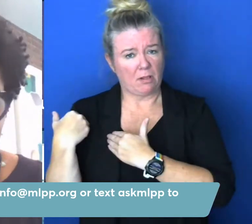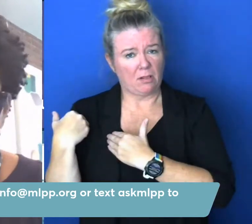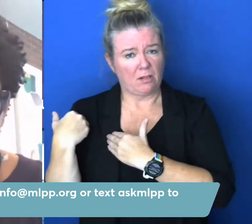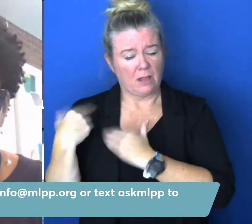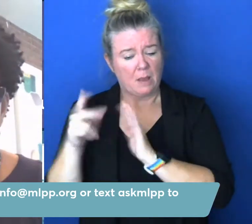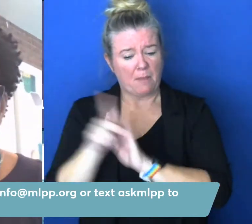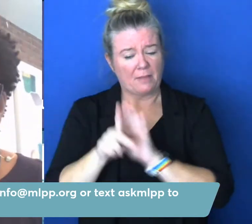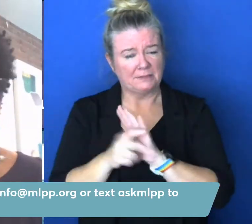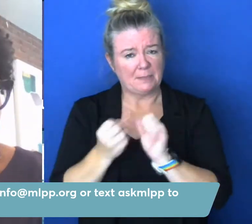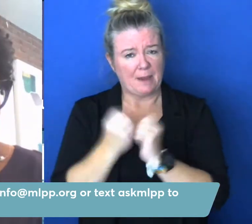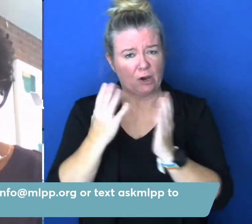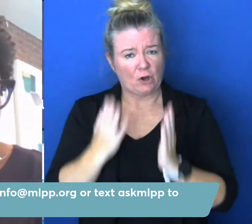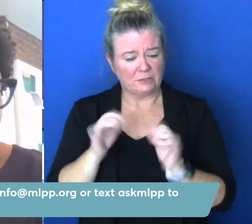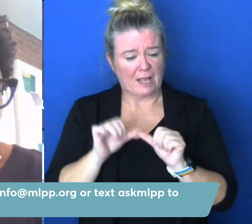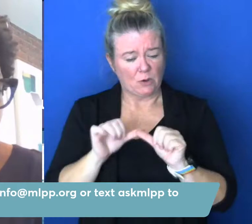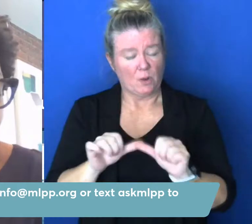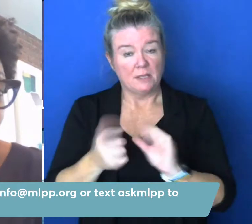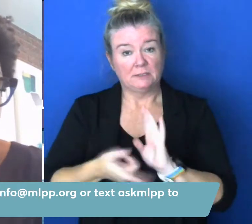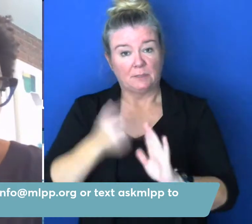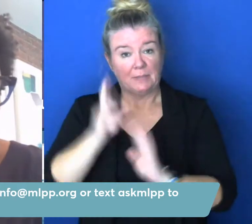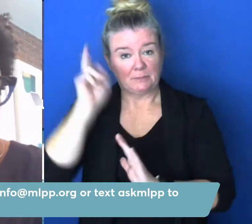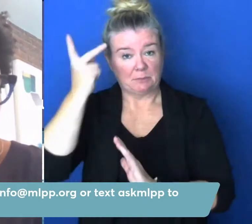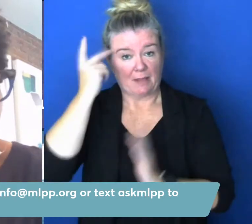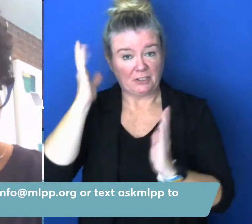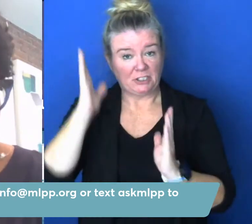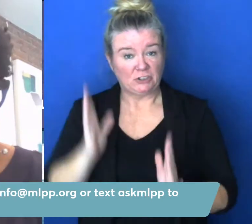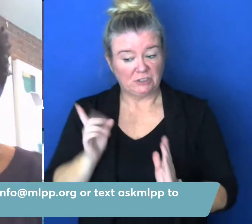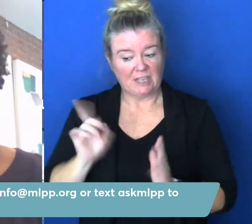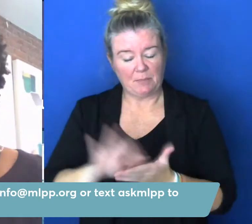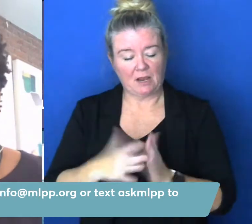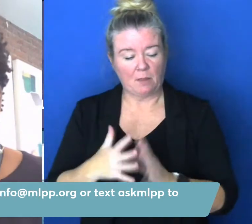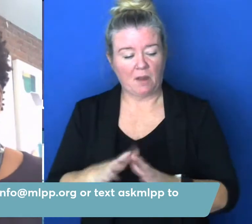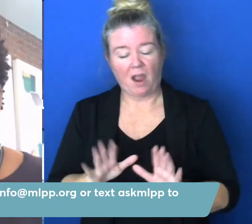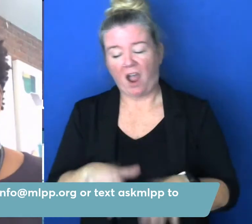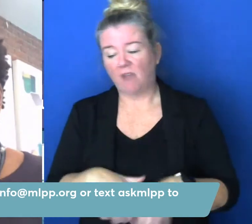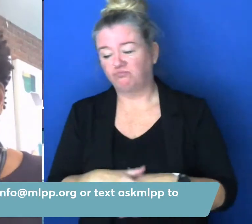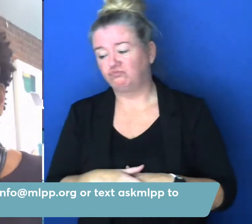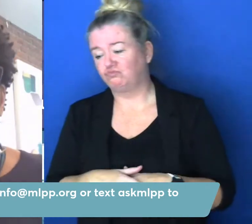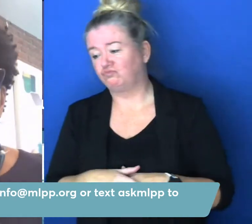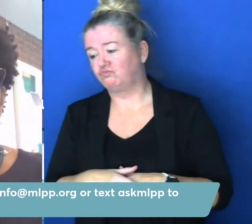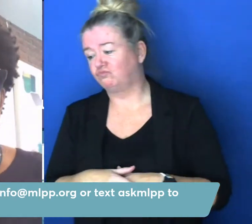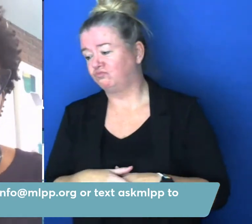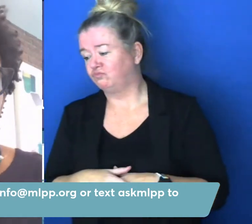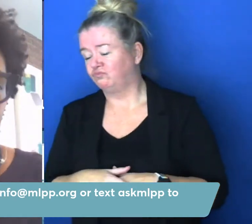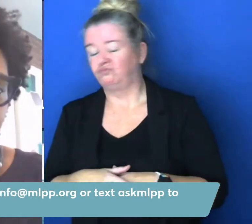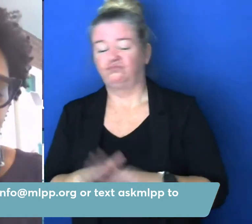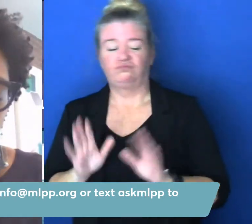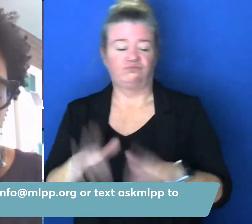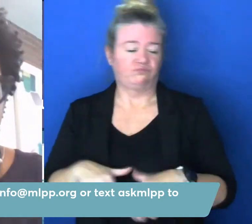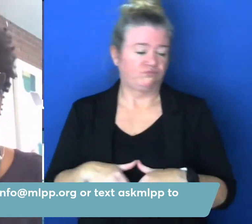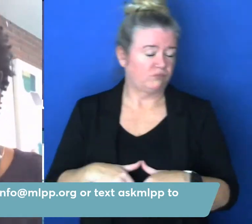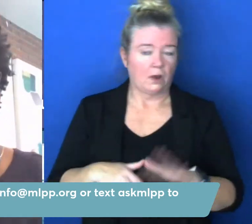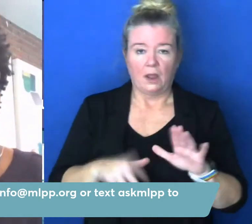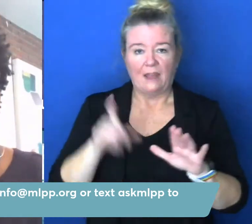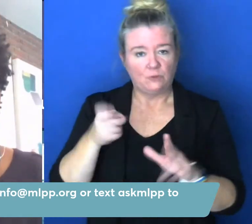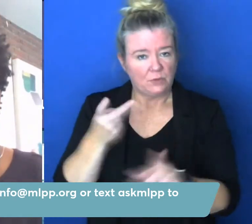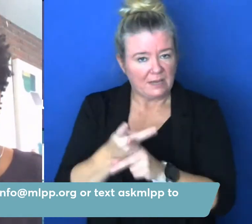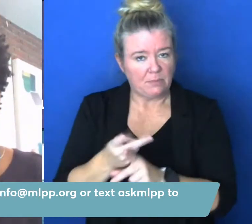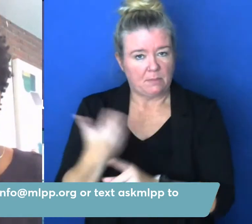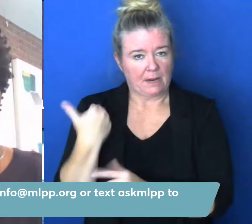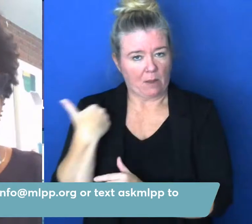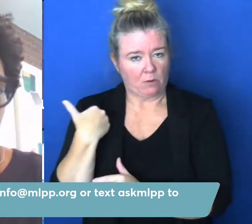ongoing basis. Sometimes politicians get a little too comfortable being in these seats, and so we have to hold them